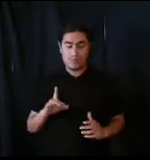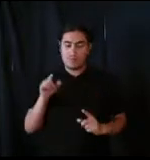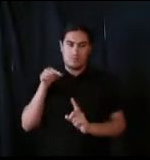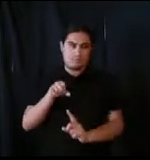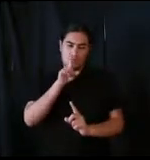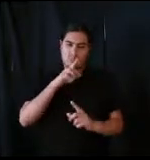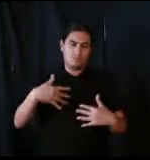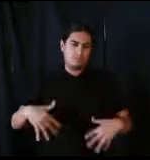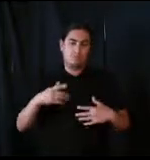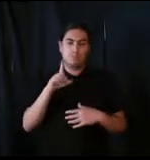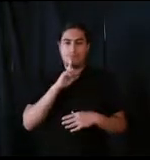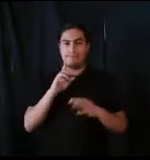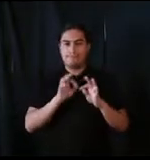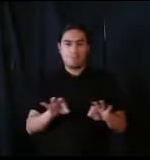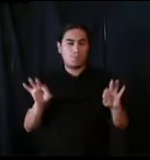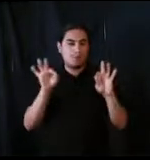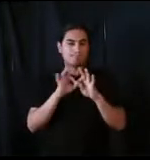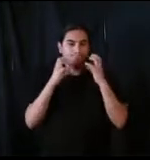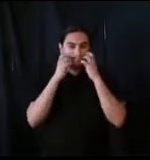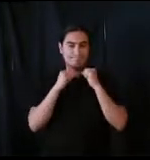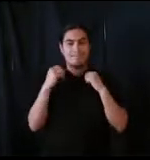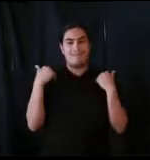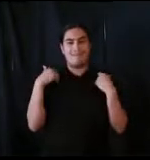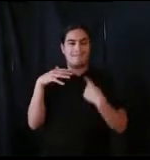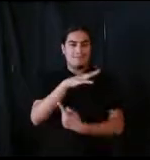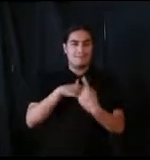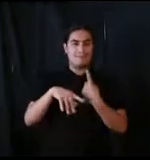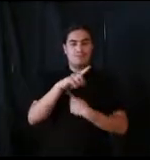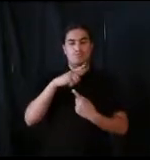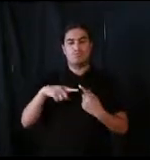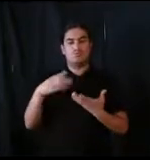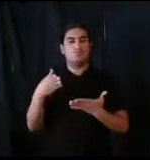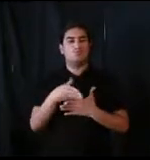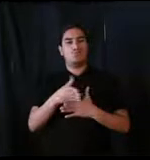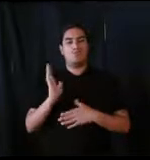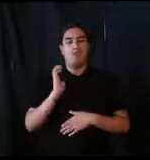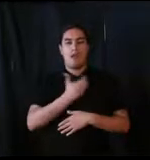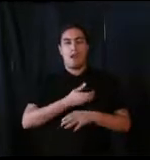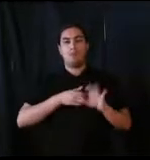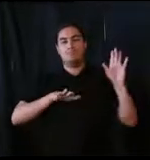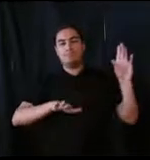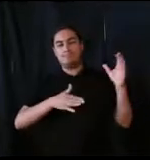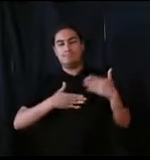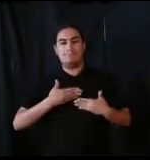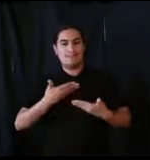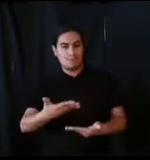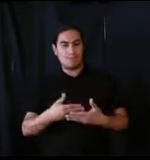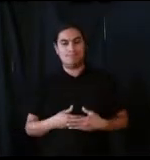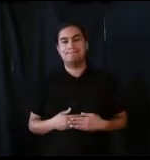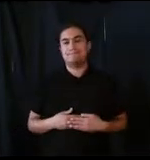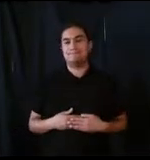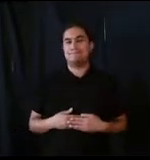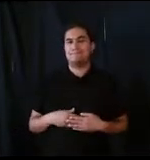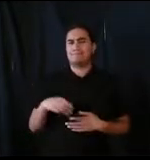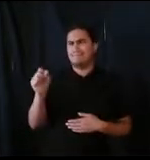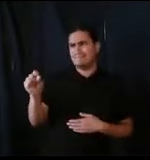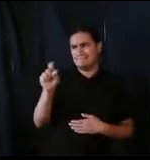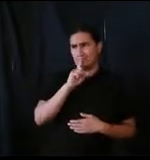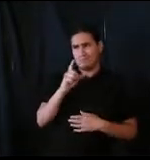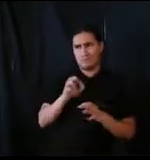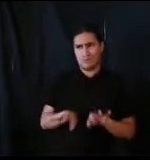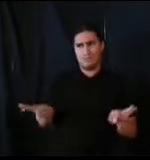and thanks for having the space to share this level of testimony yes thank you it's very important we do appreciate all the